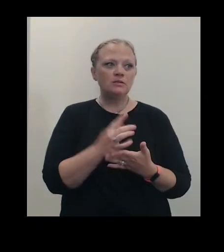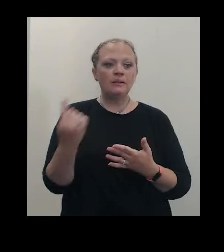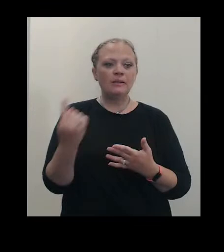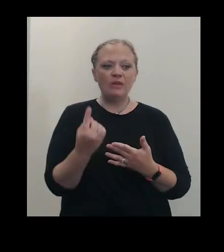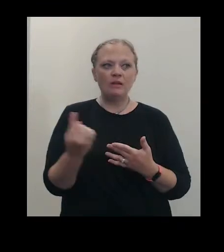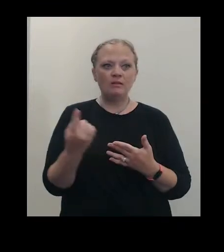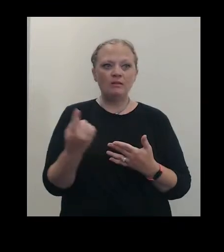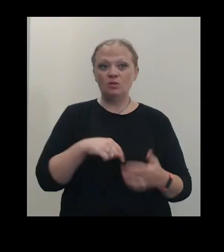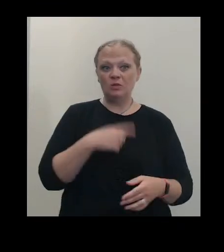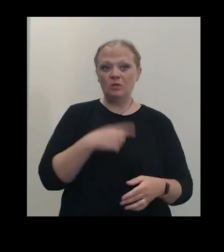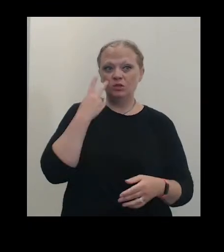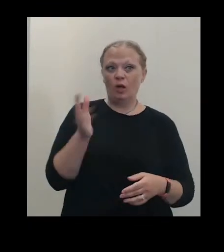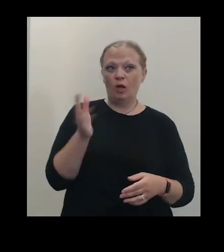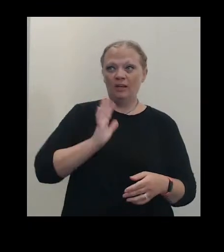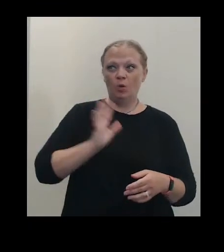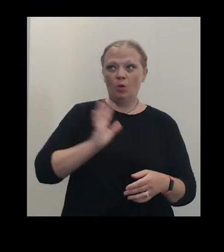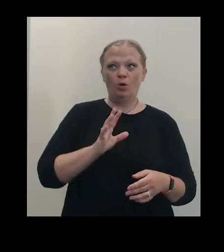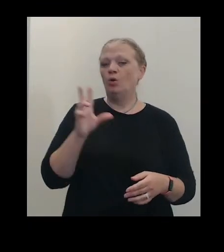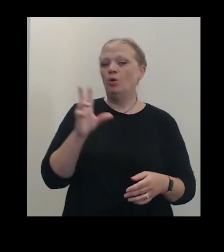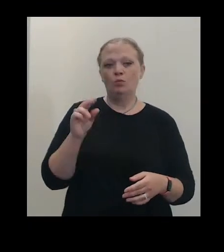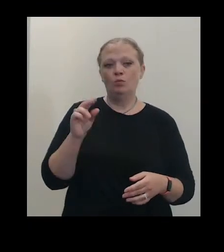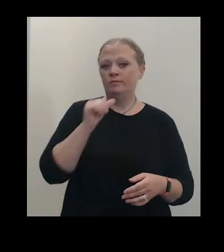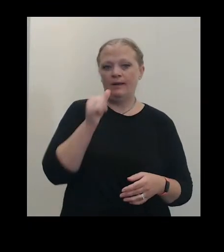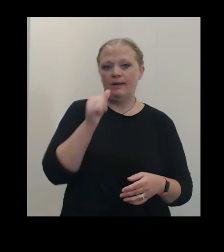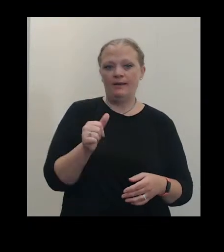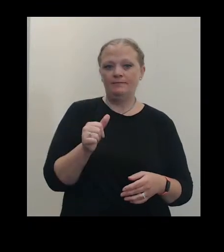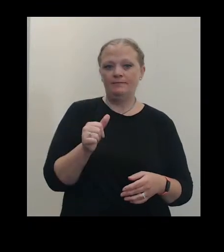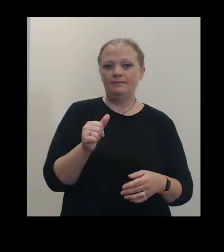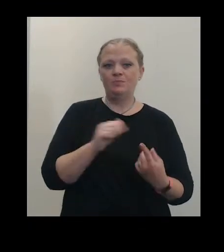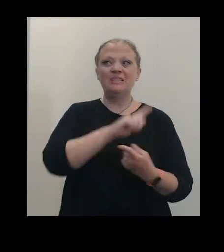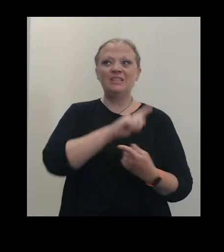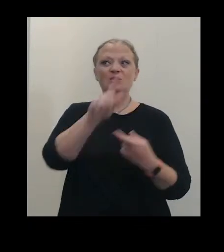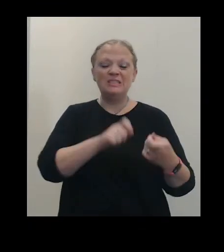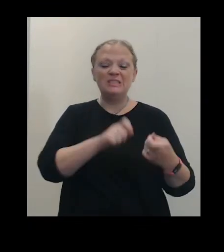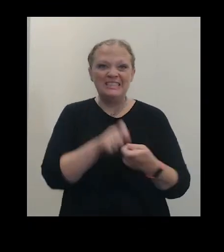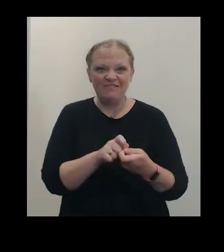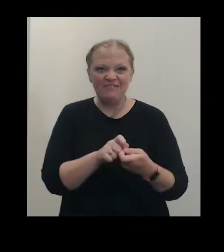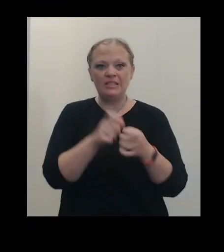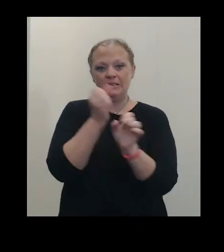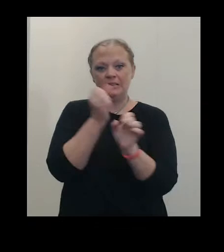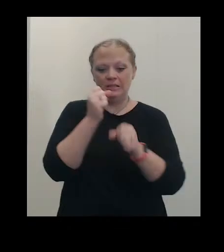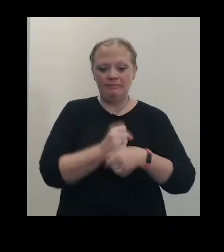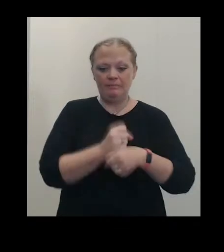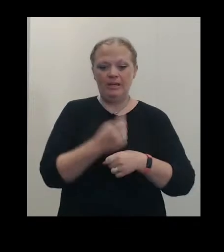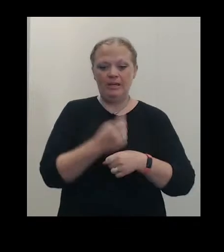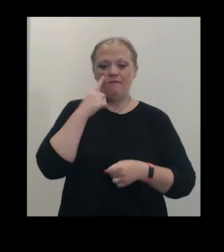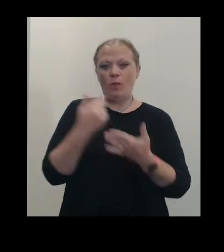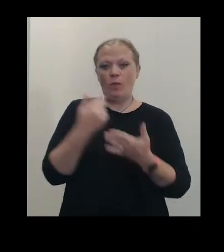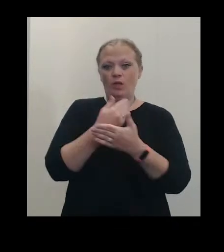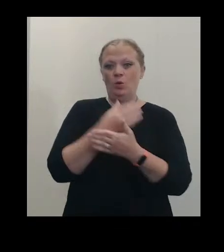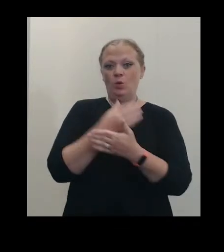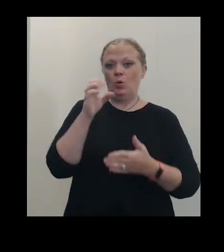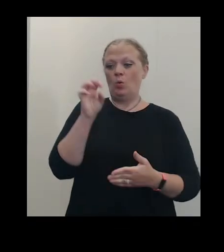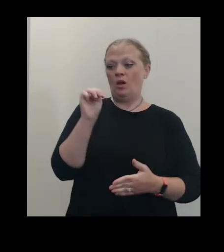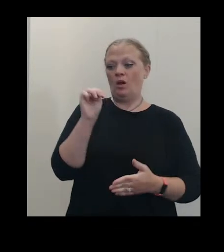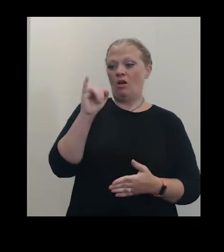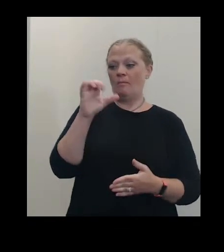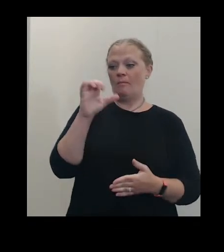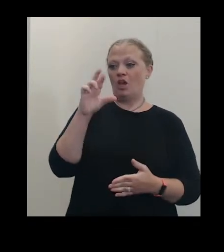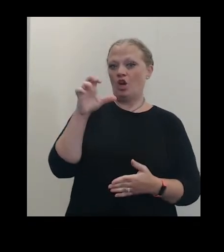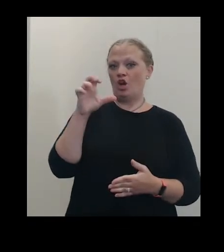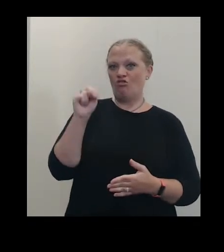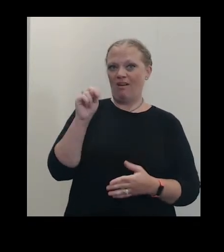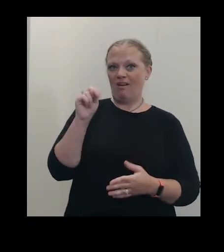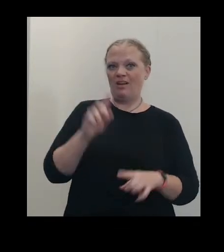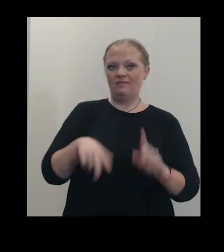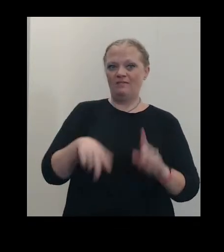as we saw before. No, this is not the case. This is specifically formulated for the new Omicron variants.